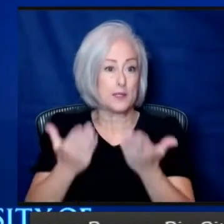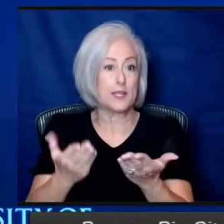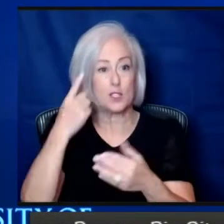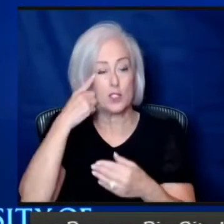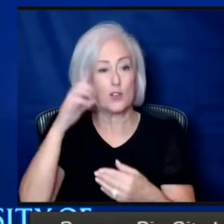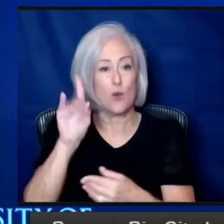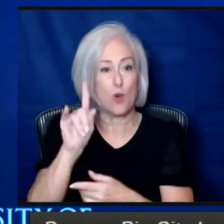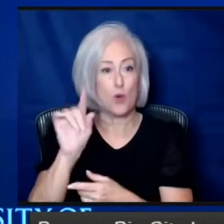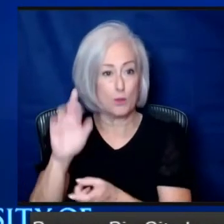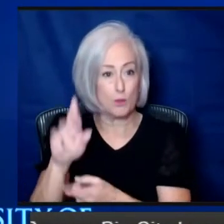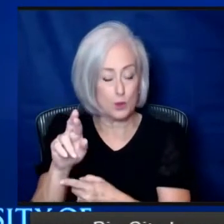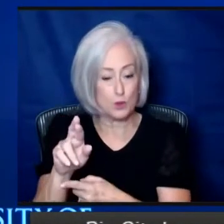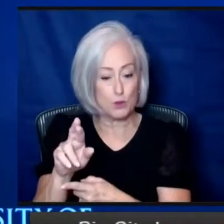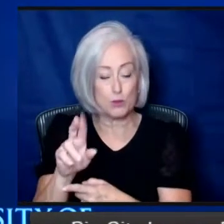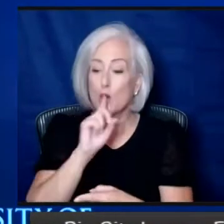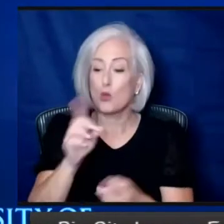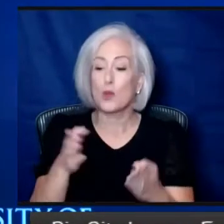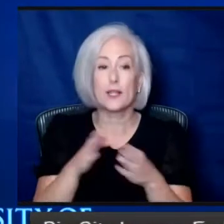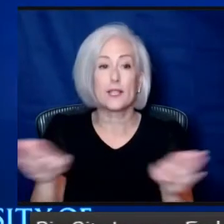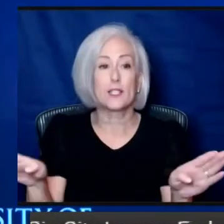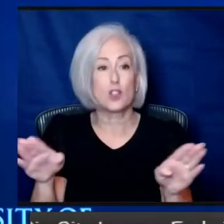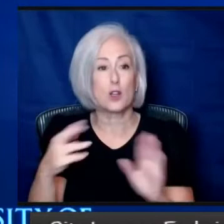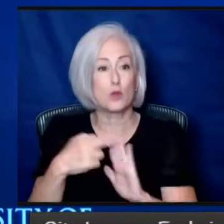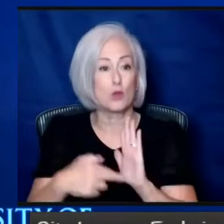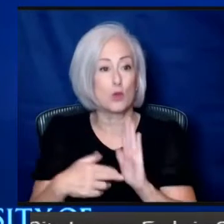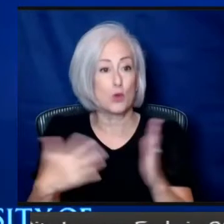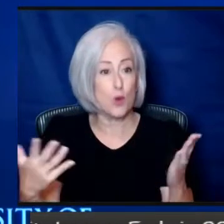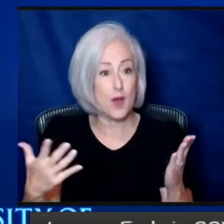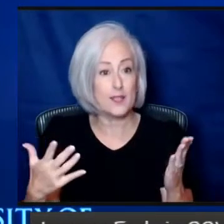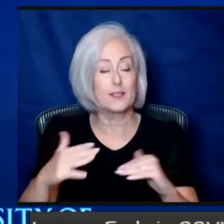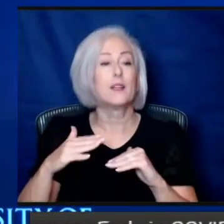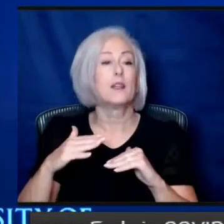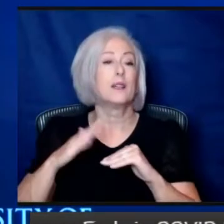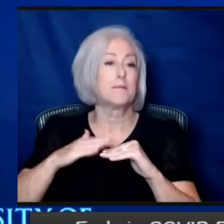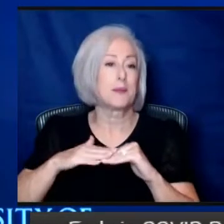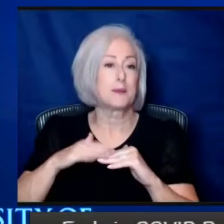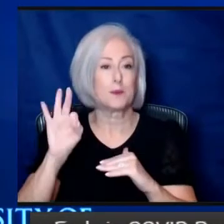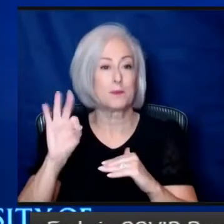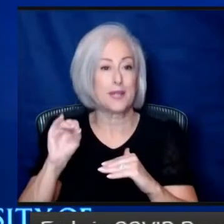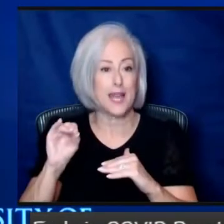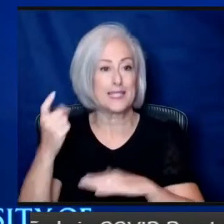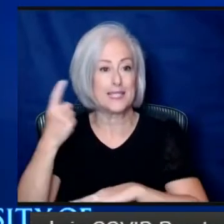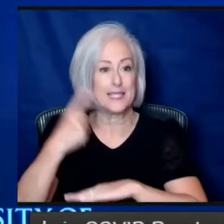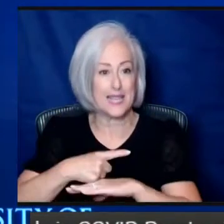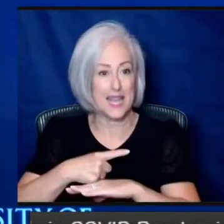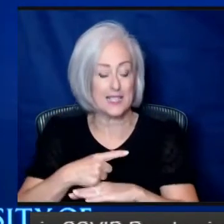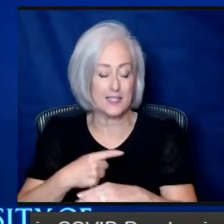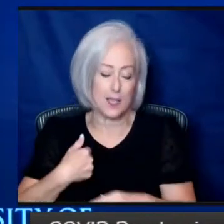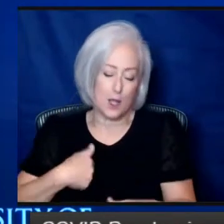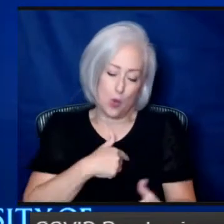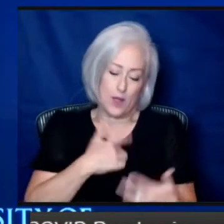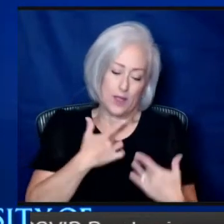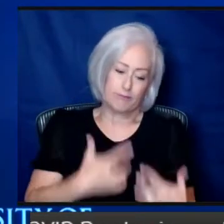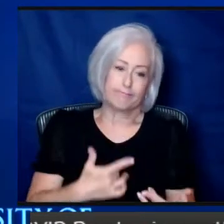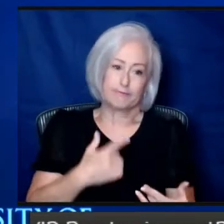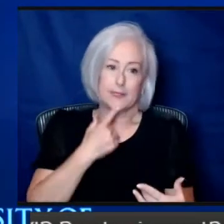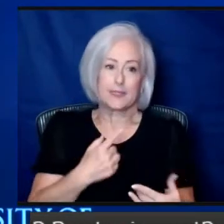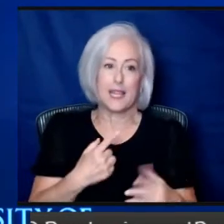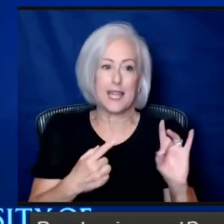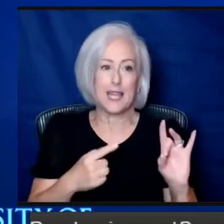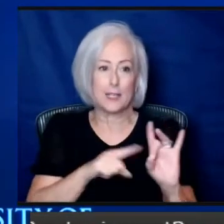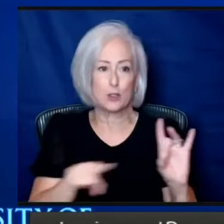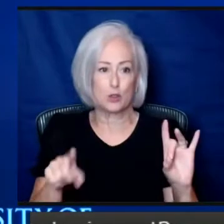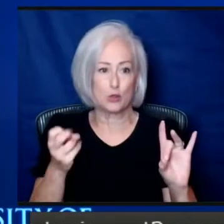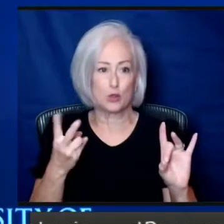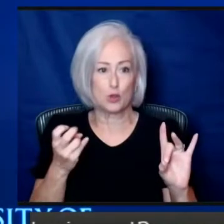general guidance is at least 90 days. We've been saying, the 8 weeks to 12 weeks, which it was still in that time period, but there's